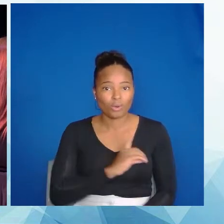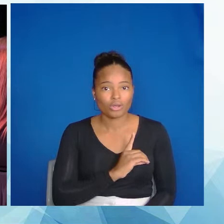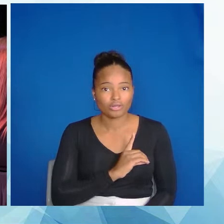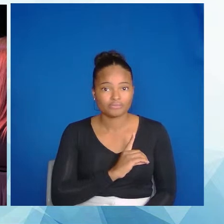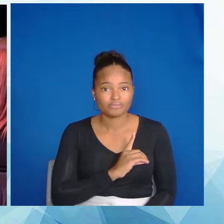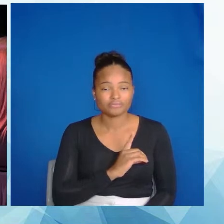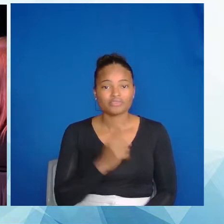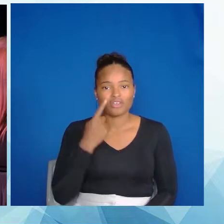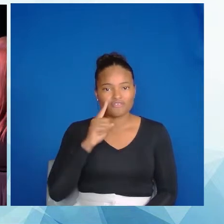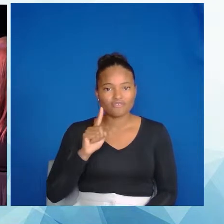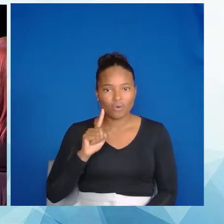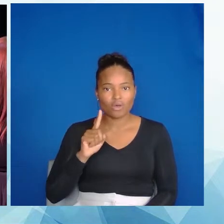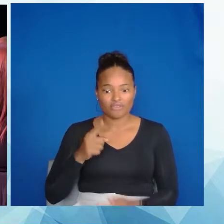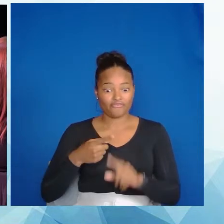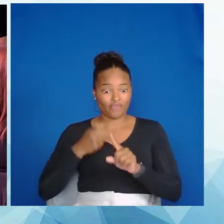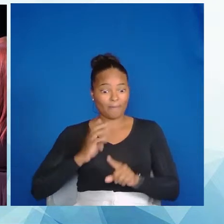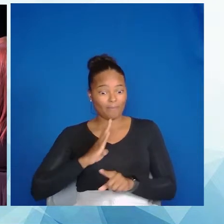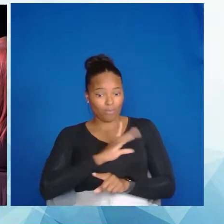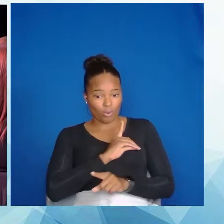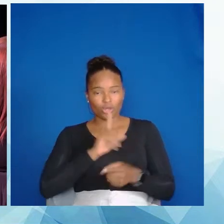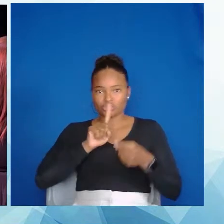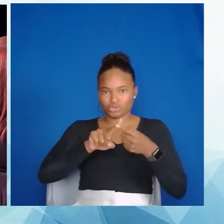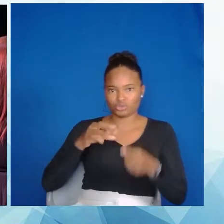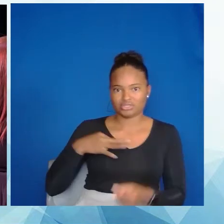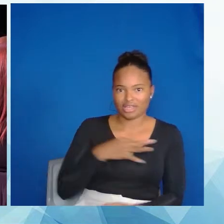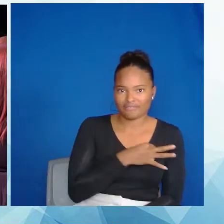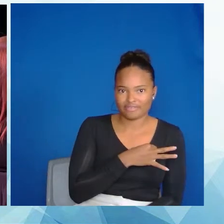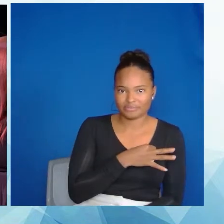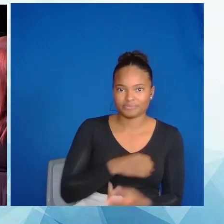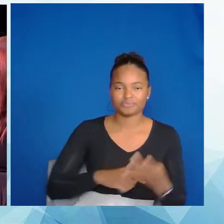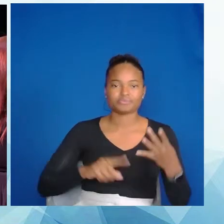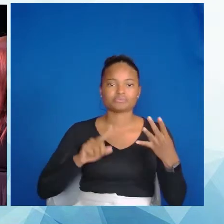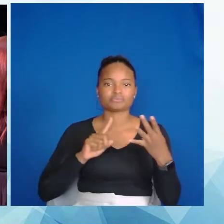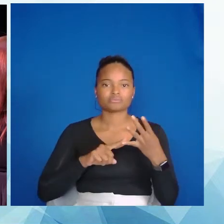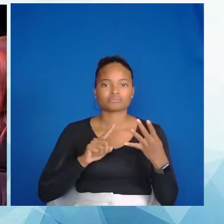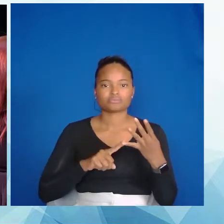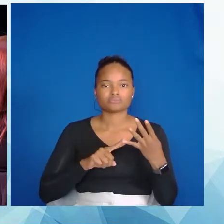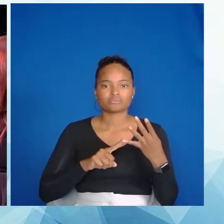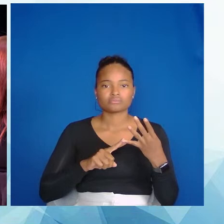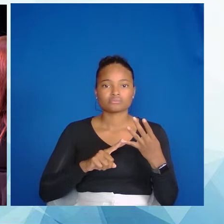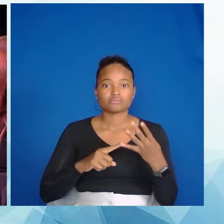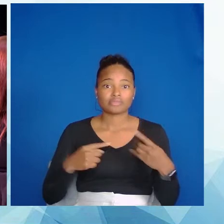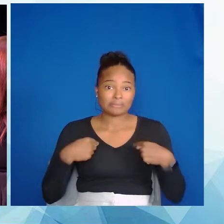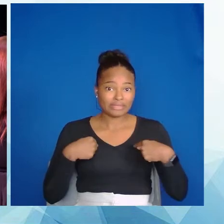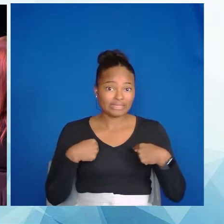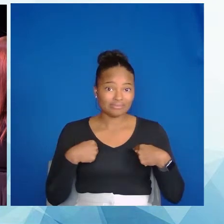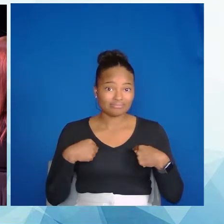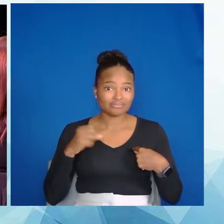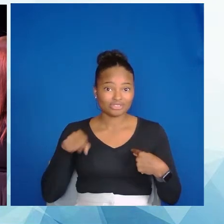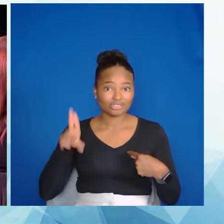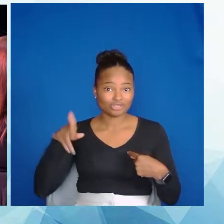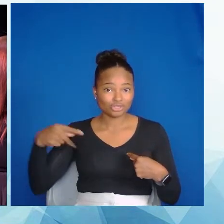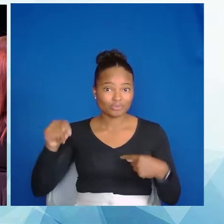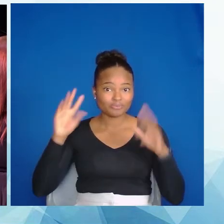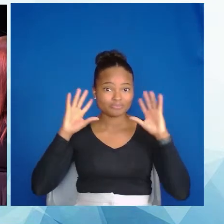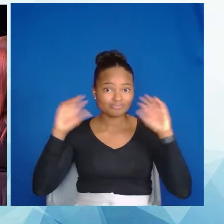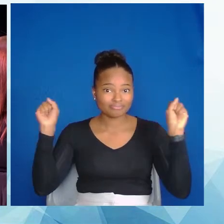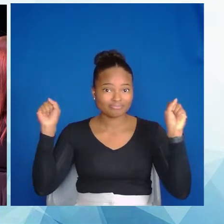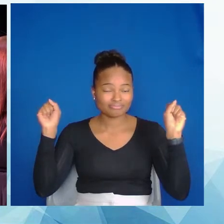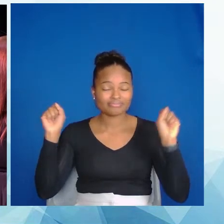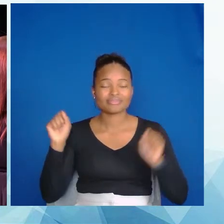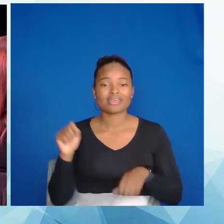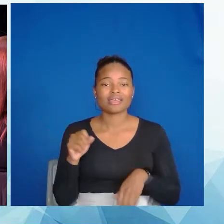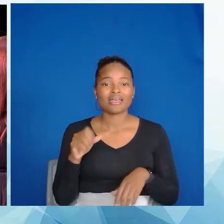for our staff. And the fourth is that me, as superintendent, and